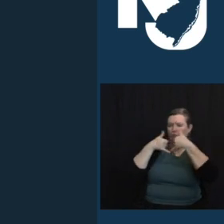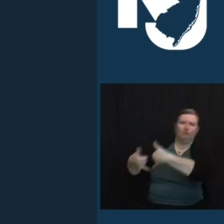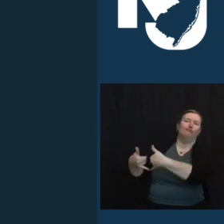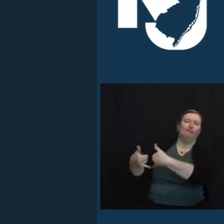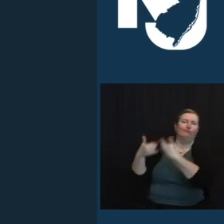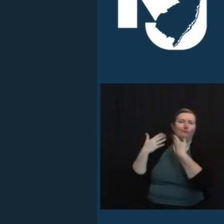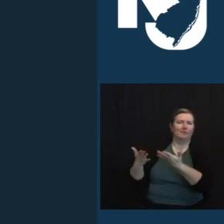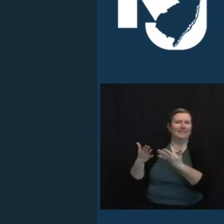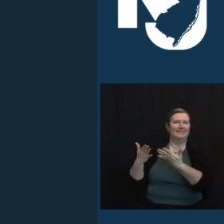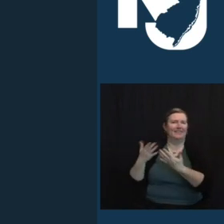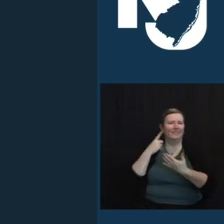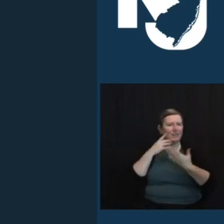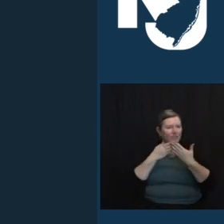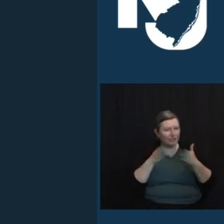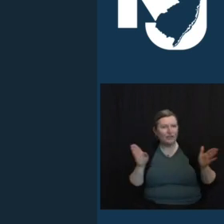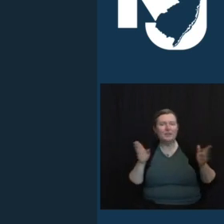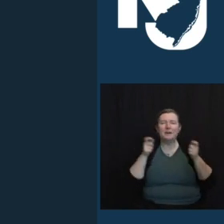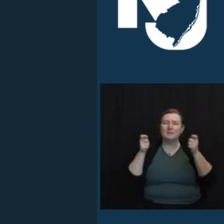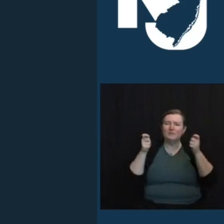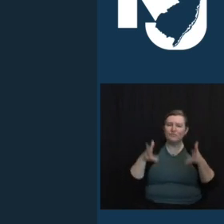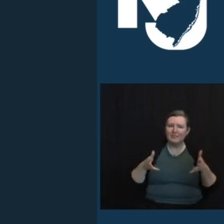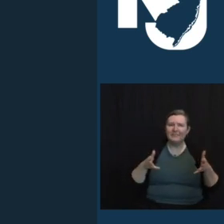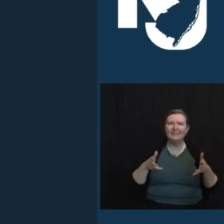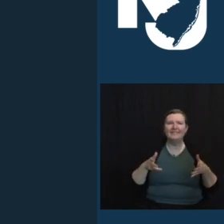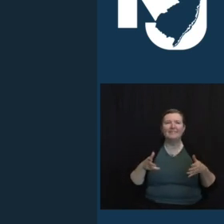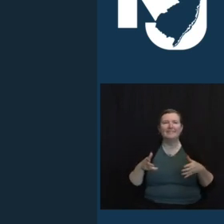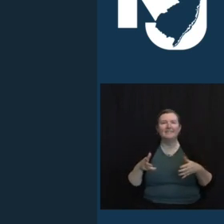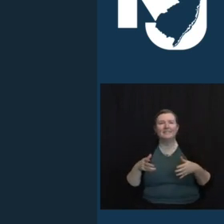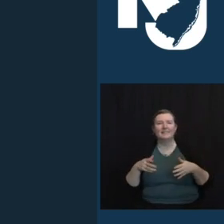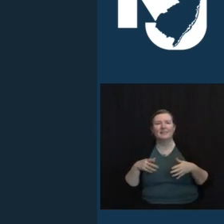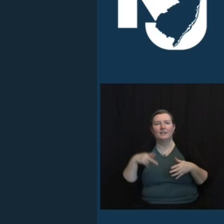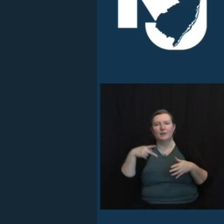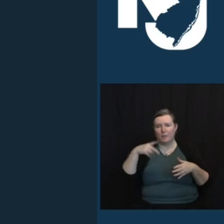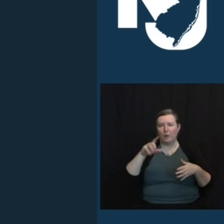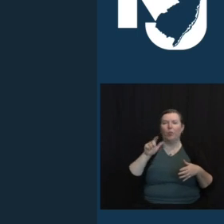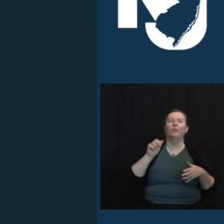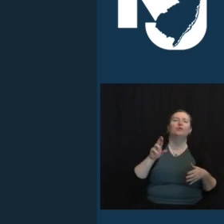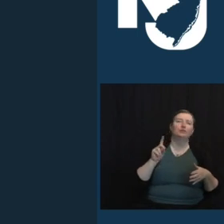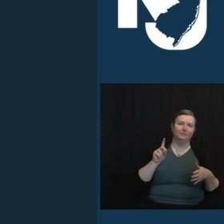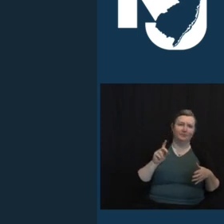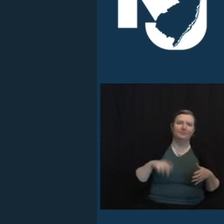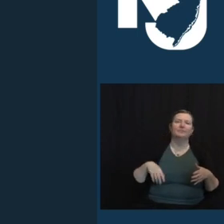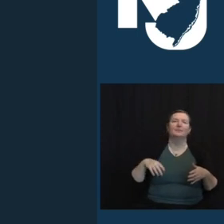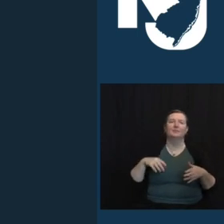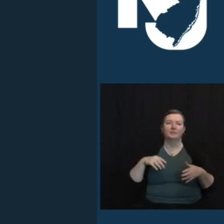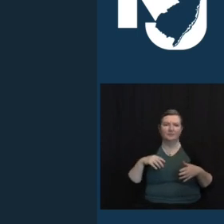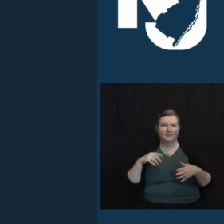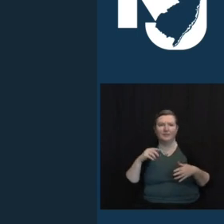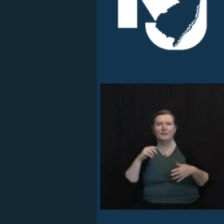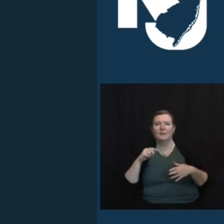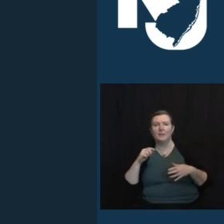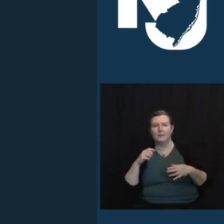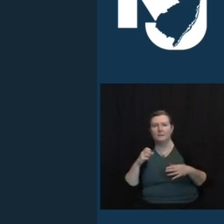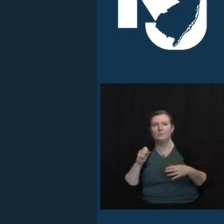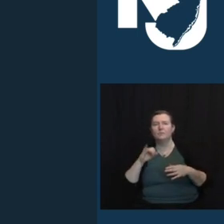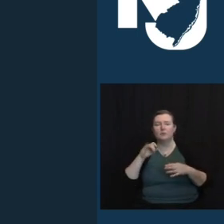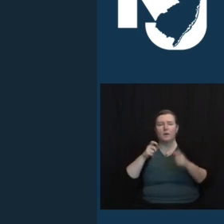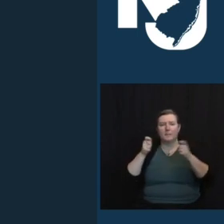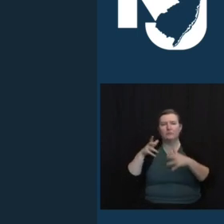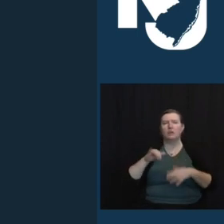Advisor Annabella Poland and Station Manager Josh Torado, A member, by the way, Josh, in the class